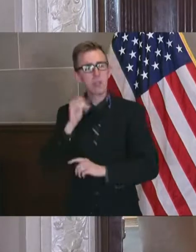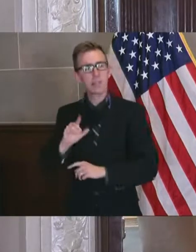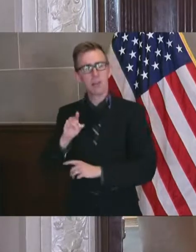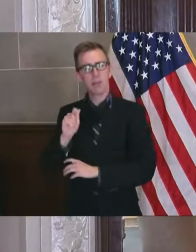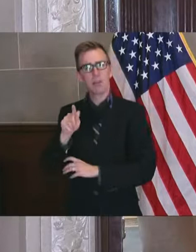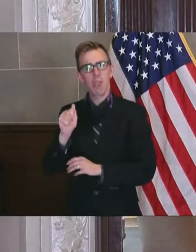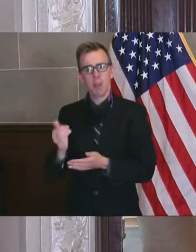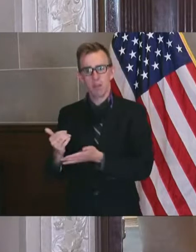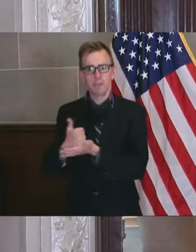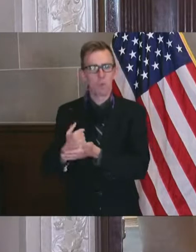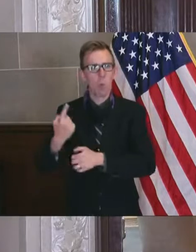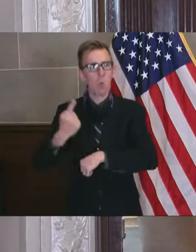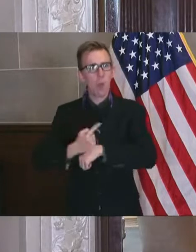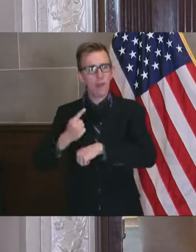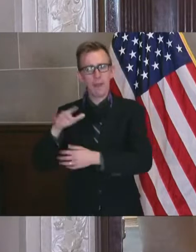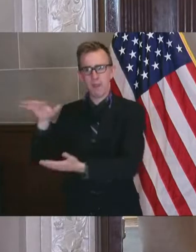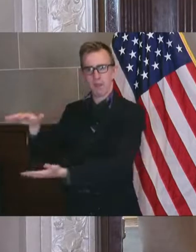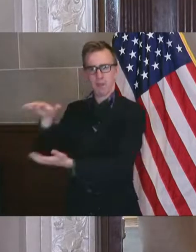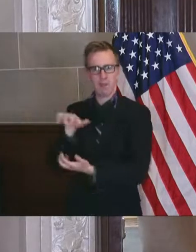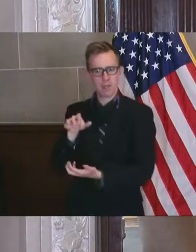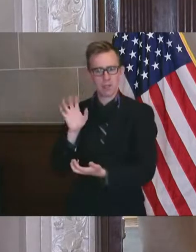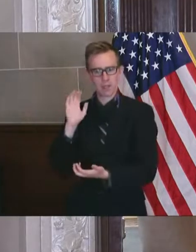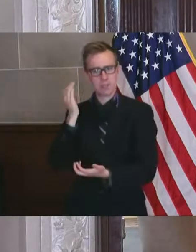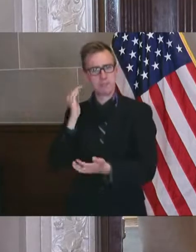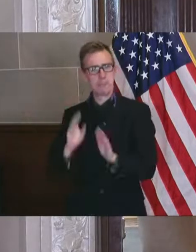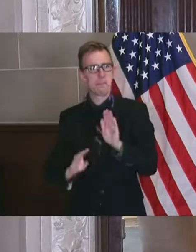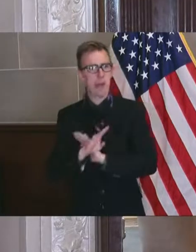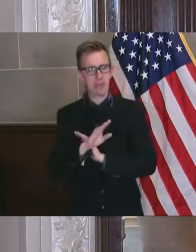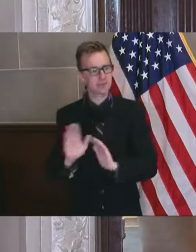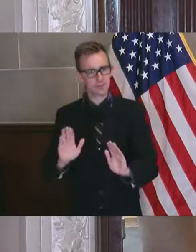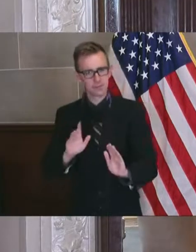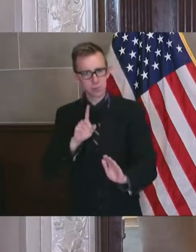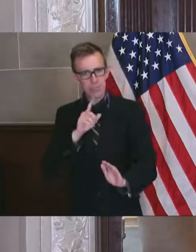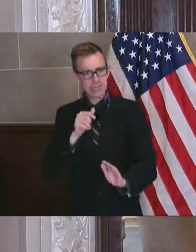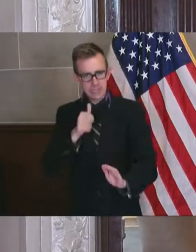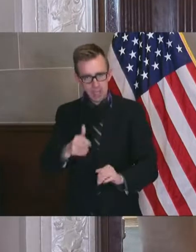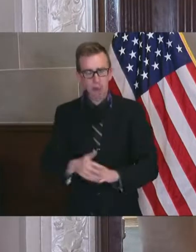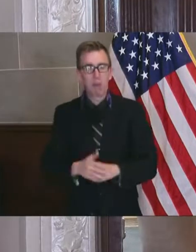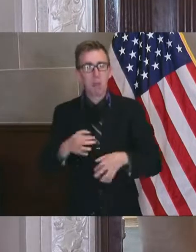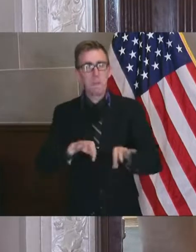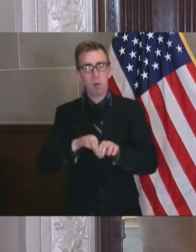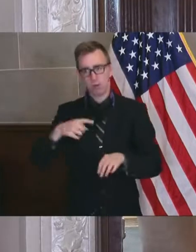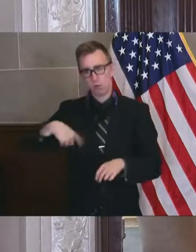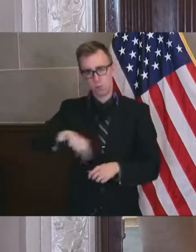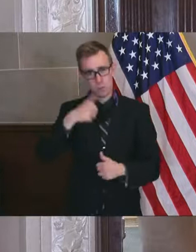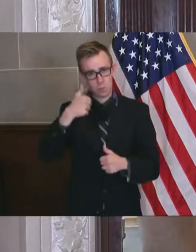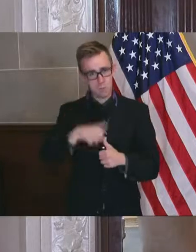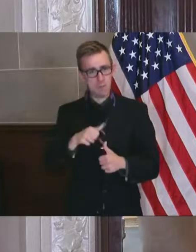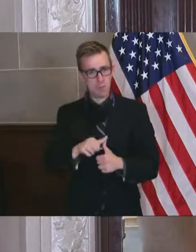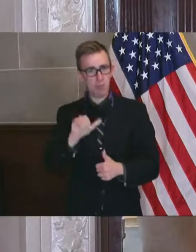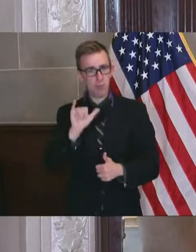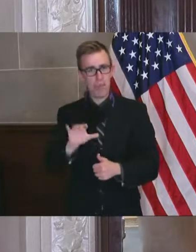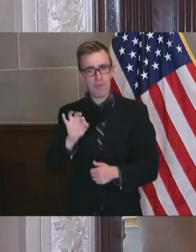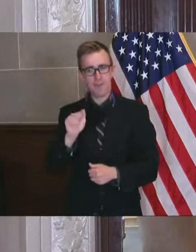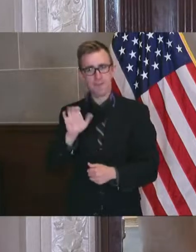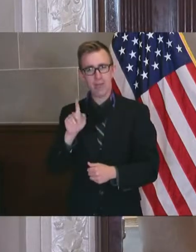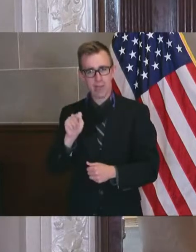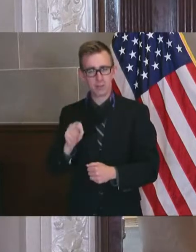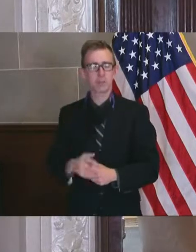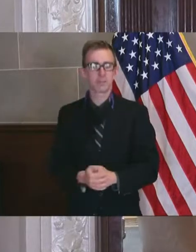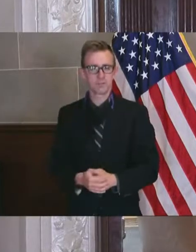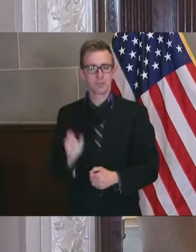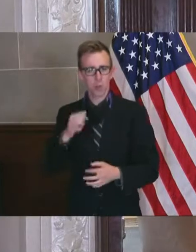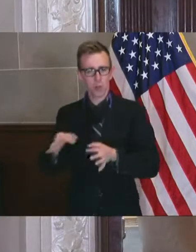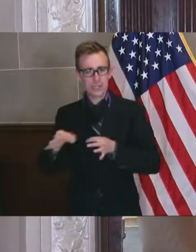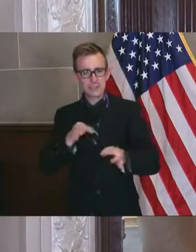in one day. I think it's important that people know that, and all of you here today have that opportunity to kind of explain that the best you can to